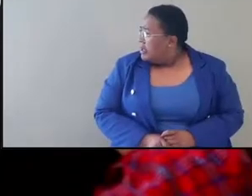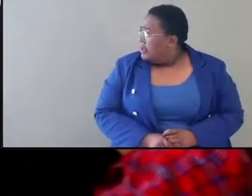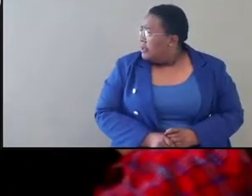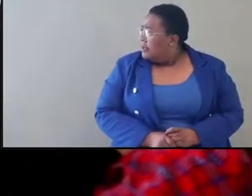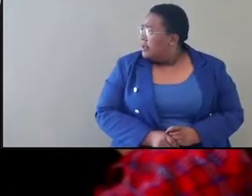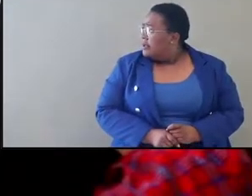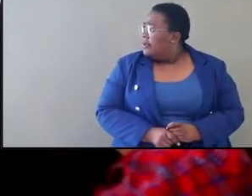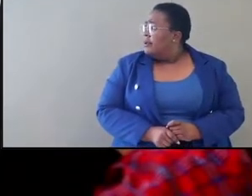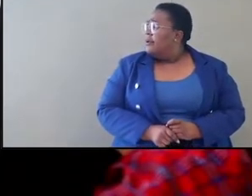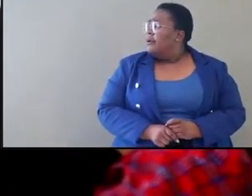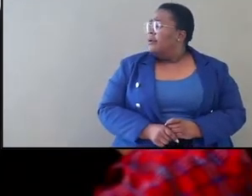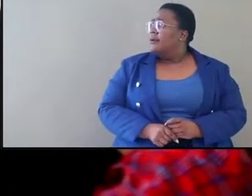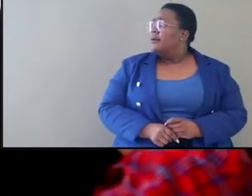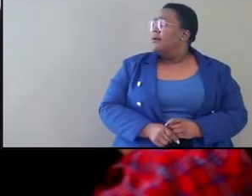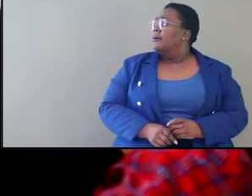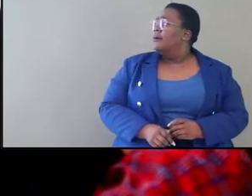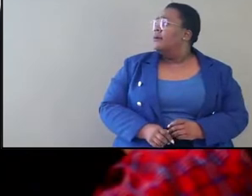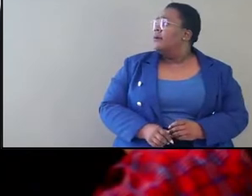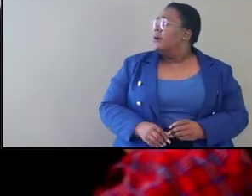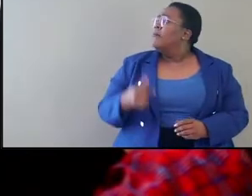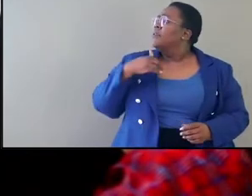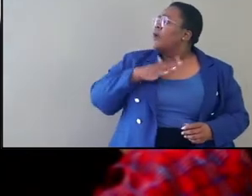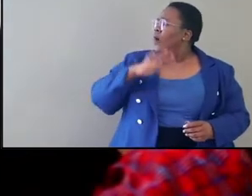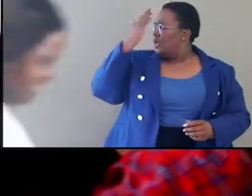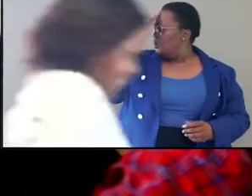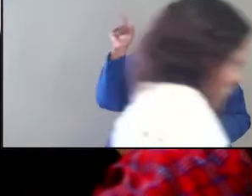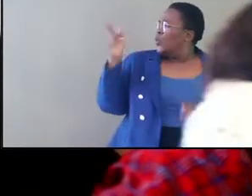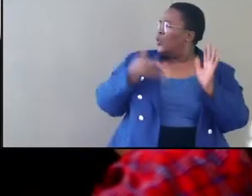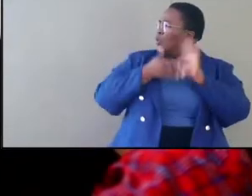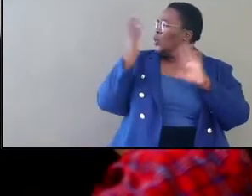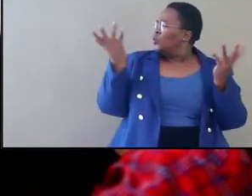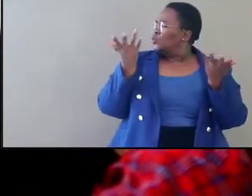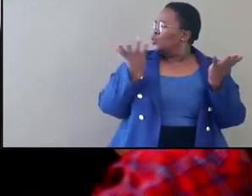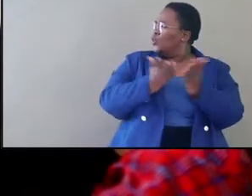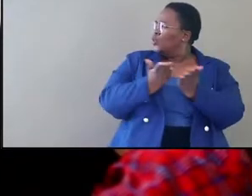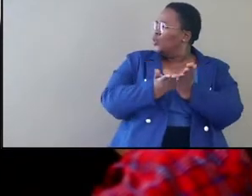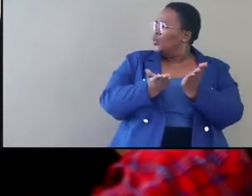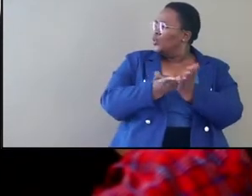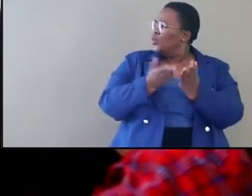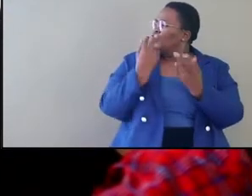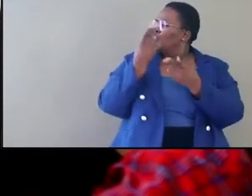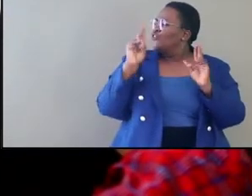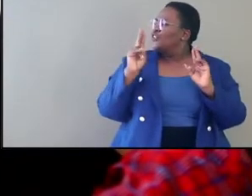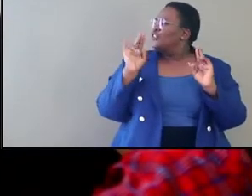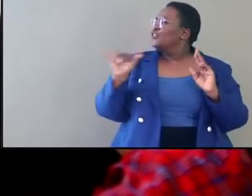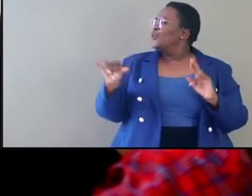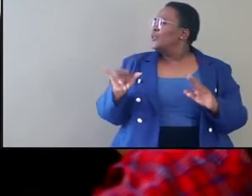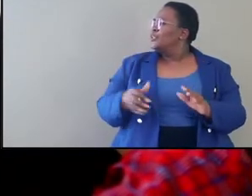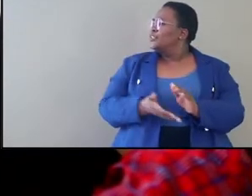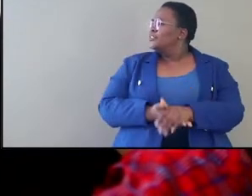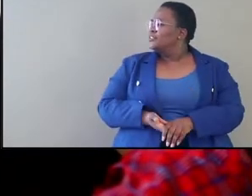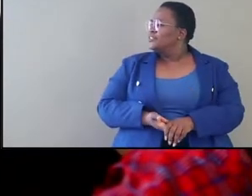I want to know which school did you go to which university did you go to